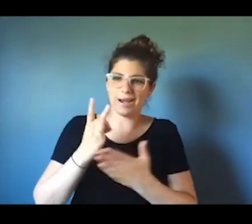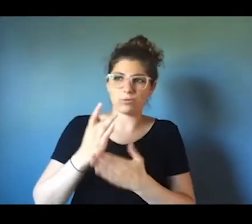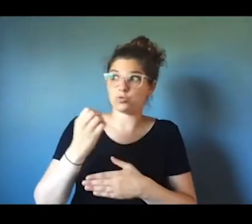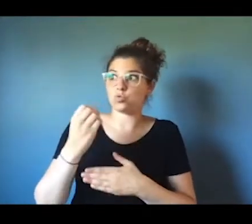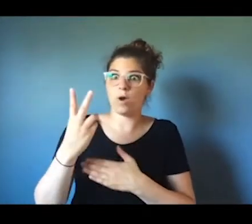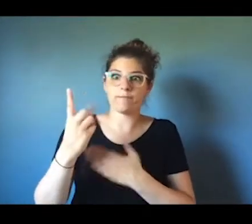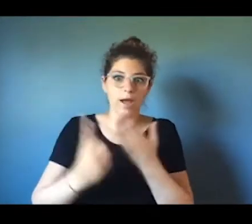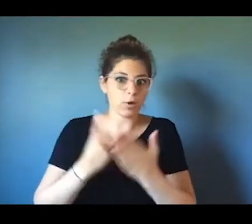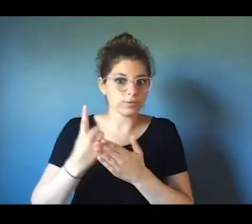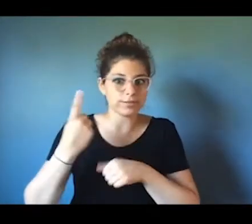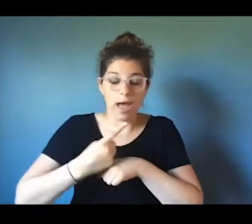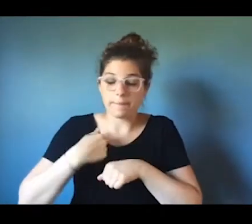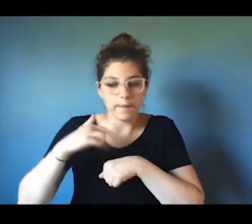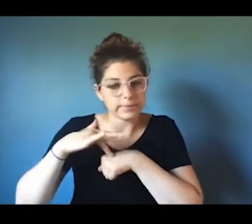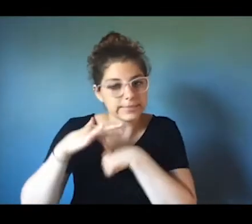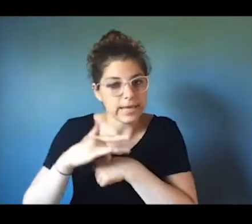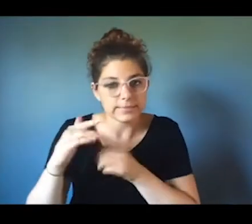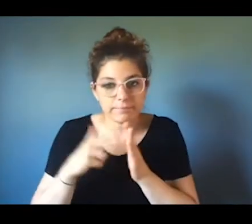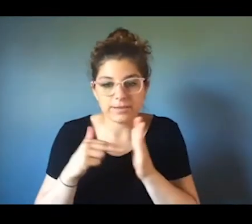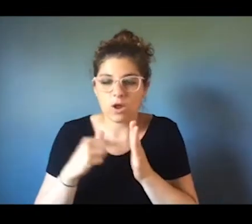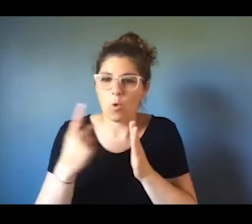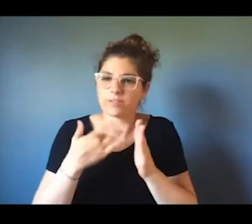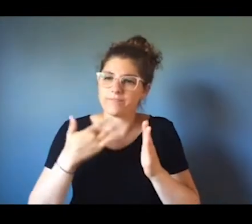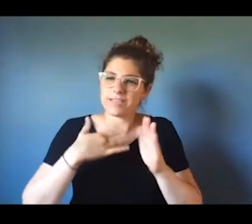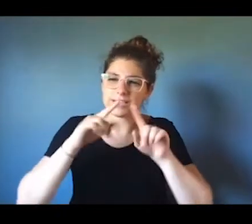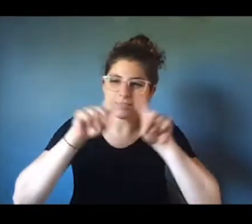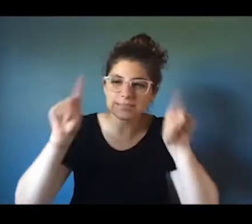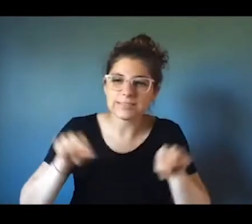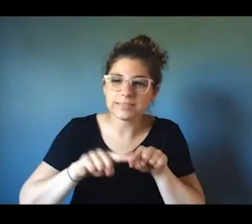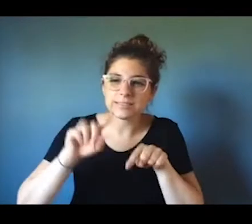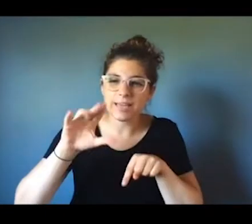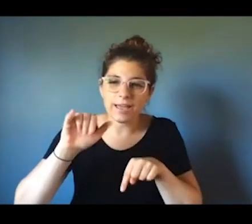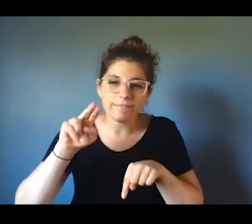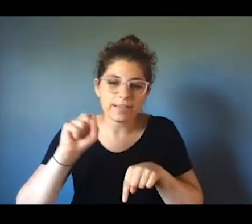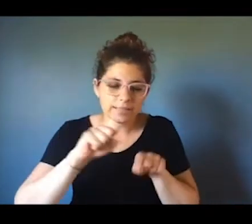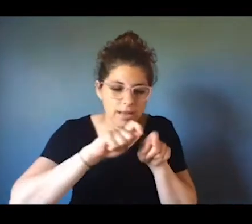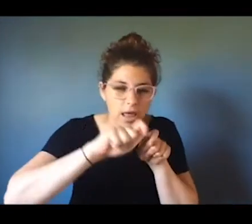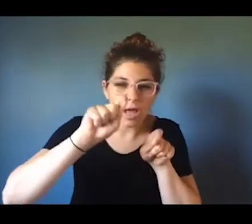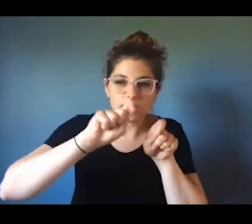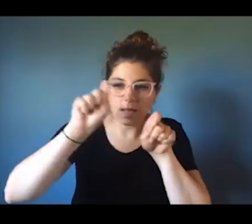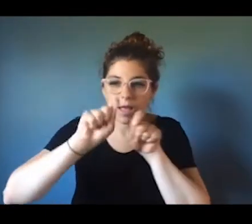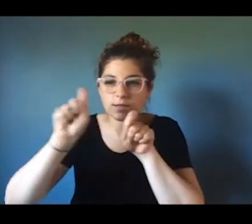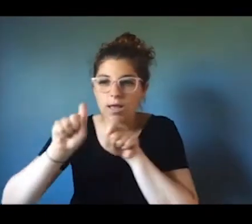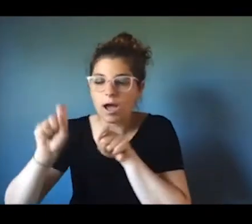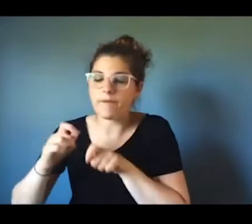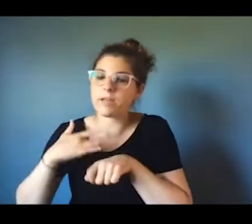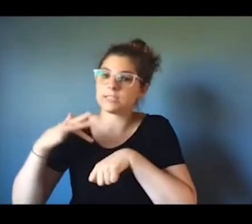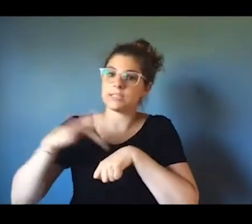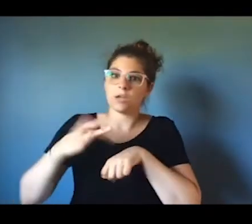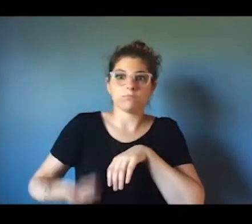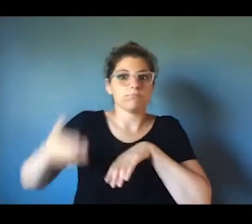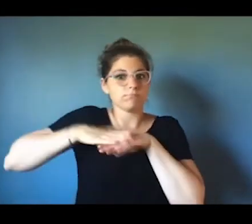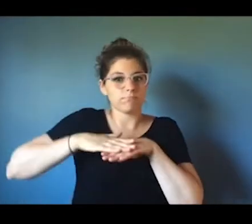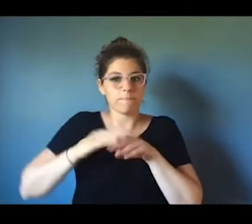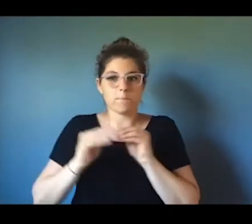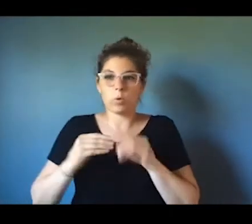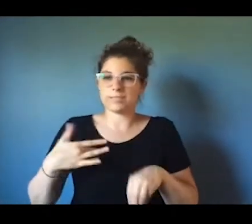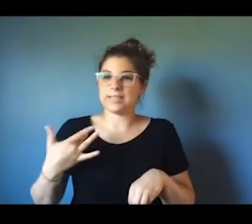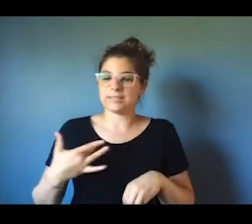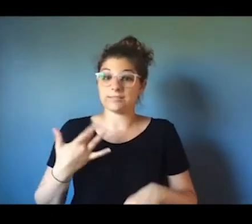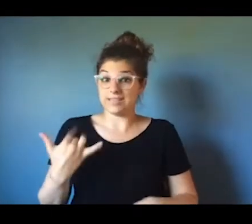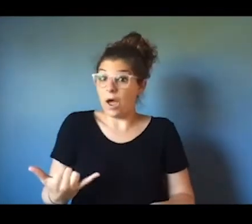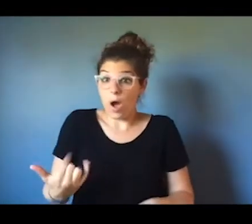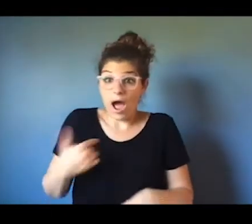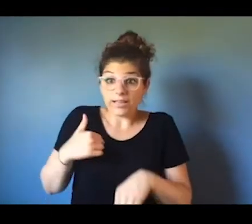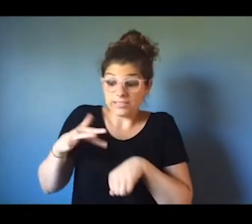8 to 12 hours a day, I'm very obsessed with painting, but I'm constantly feeling the canvas, the paints, making little lines, that it's heightened my sense of